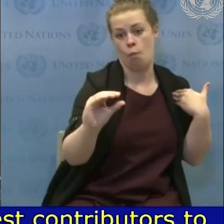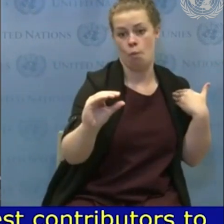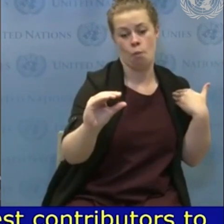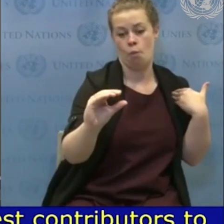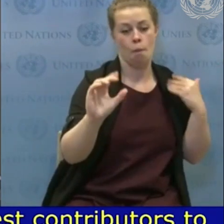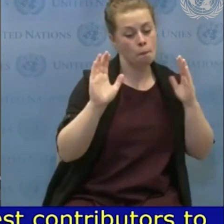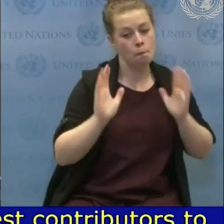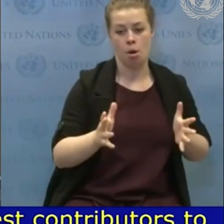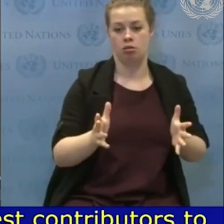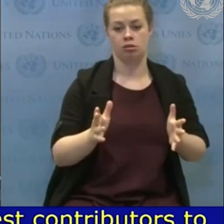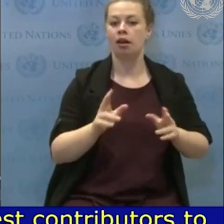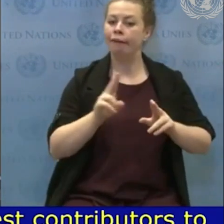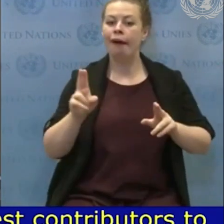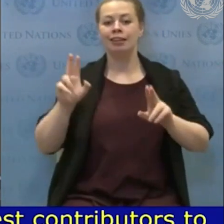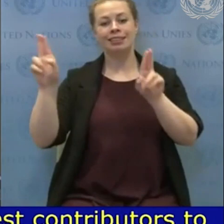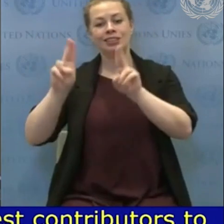offsets.